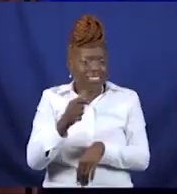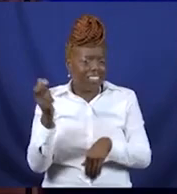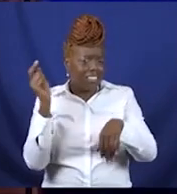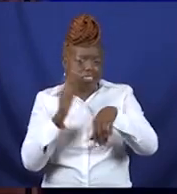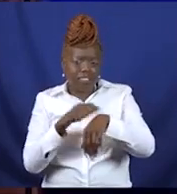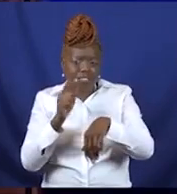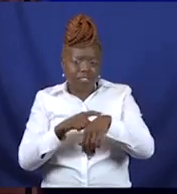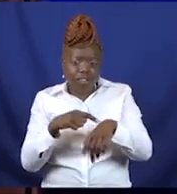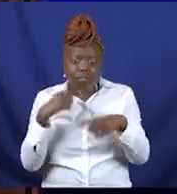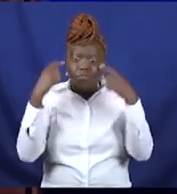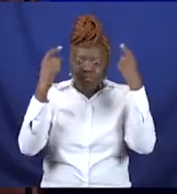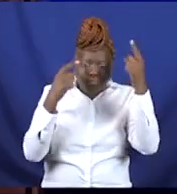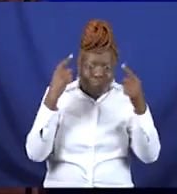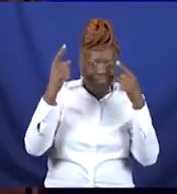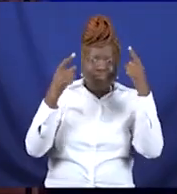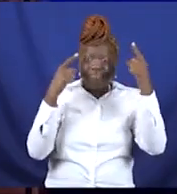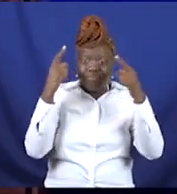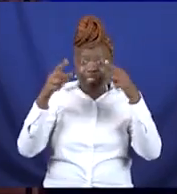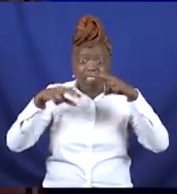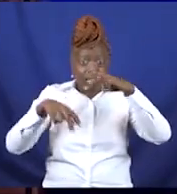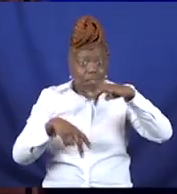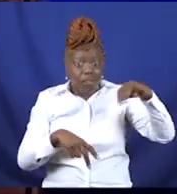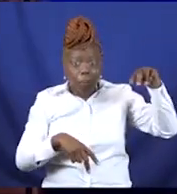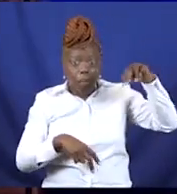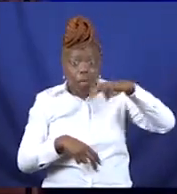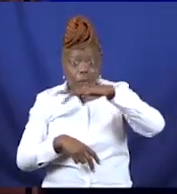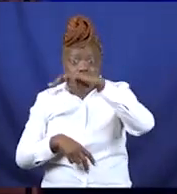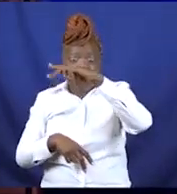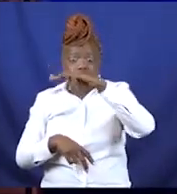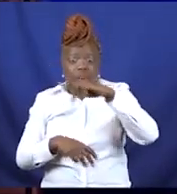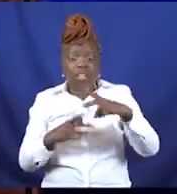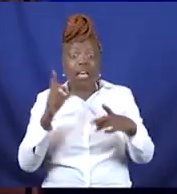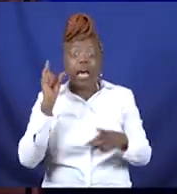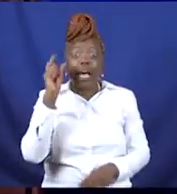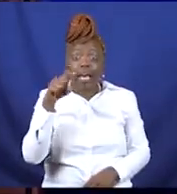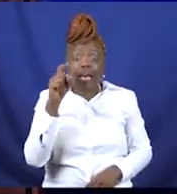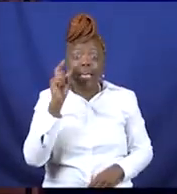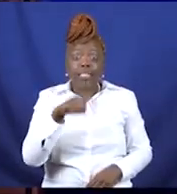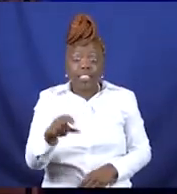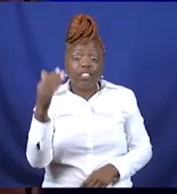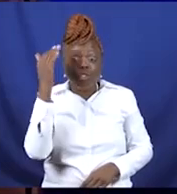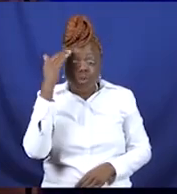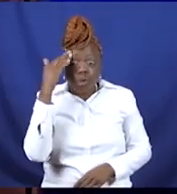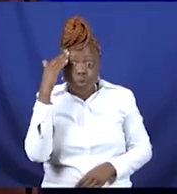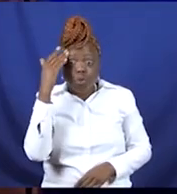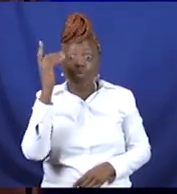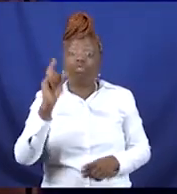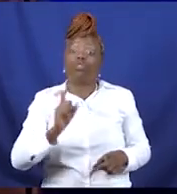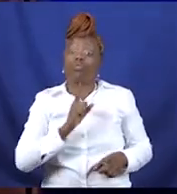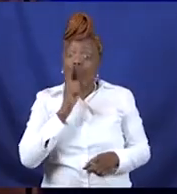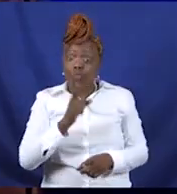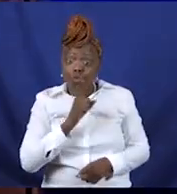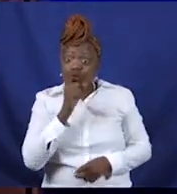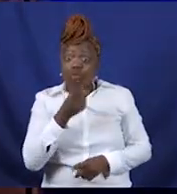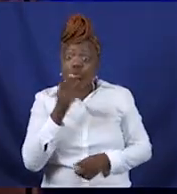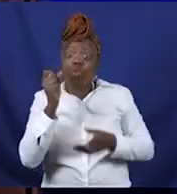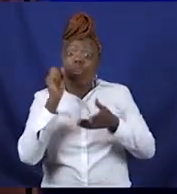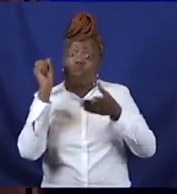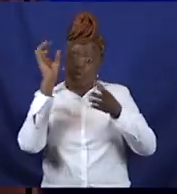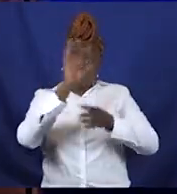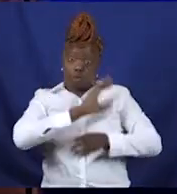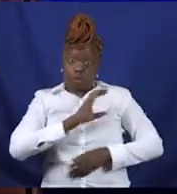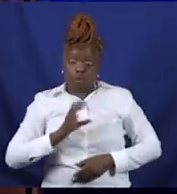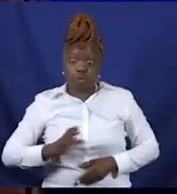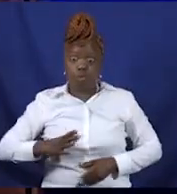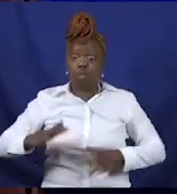scratching your head and wondering and moping about and pacing the floor. I want to know if there are some ride or die soldiers listening to me on this